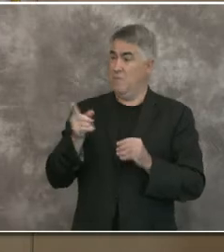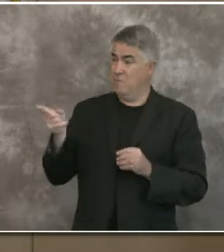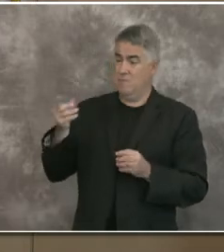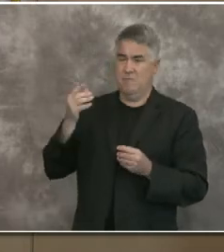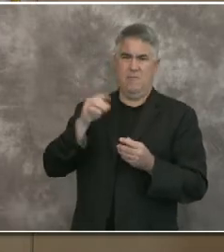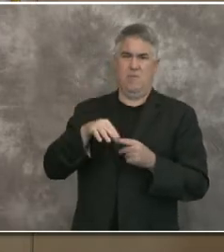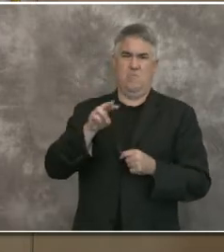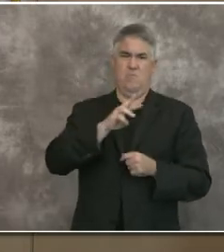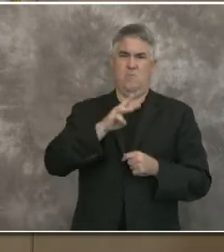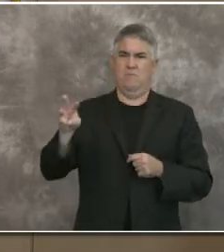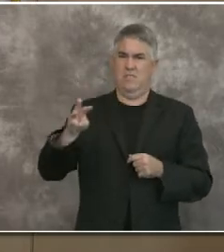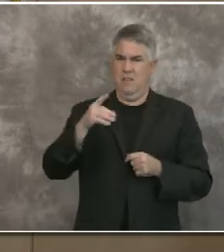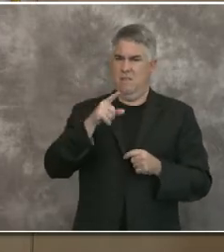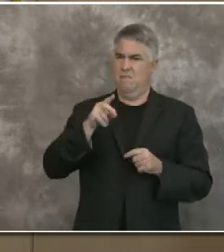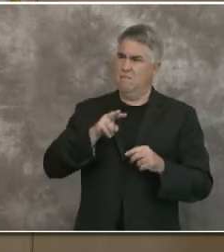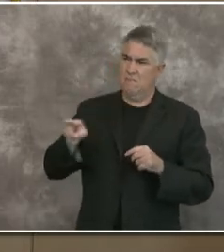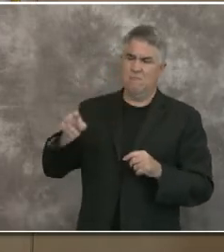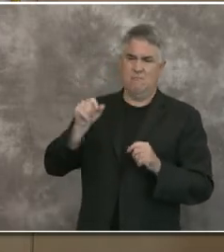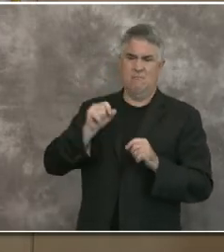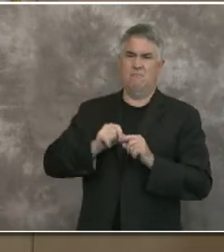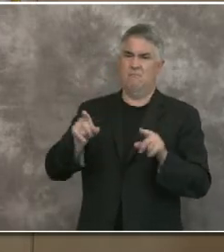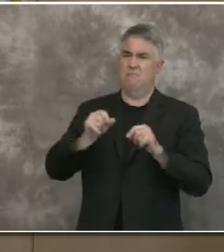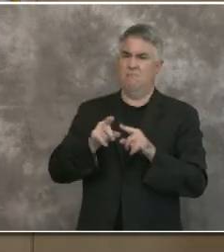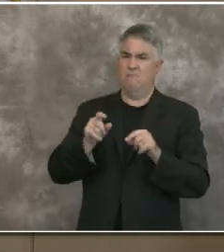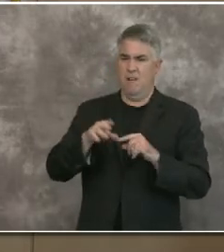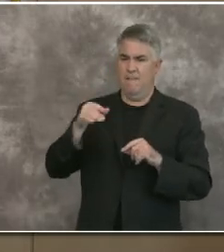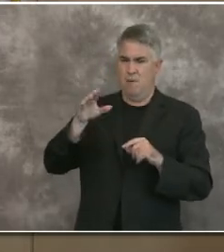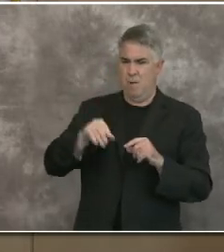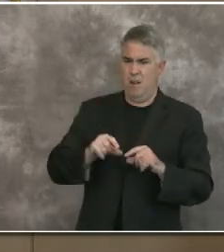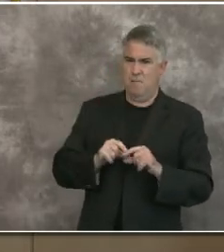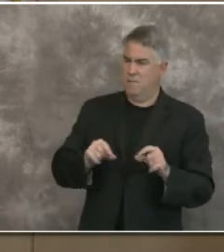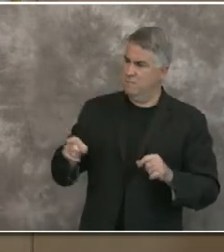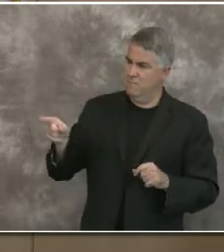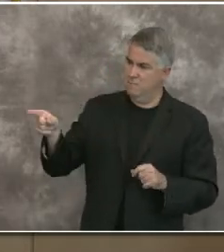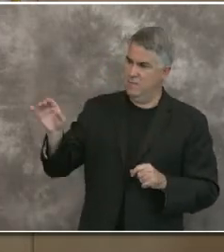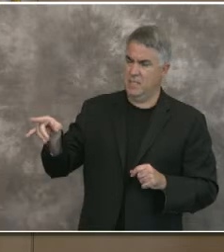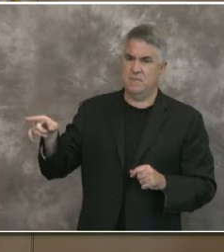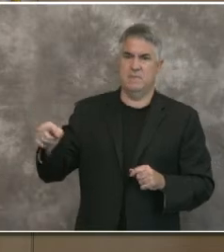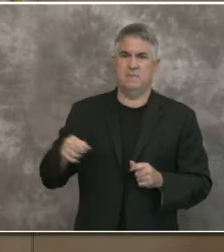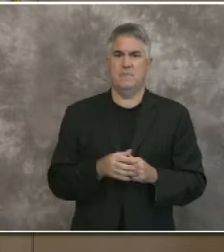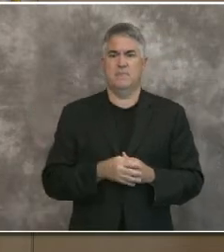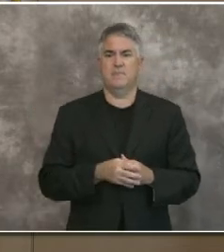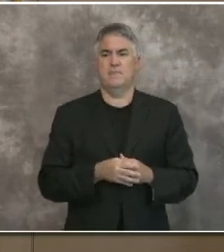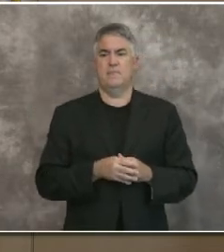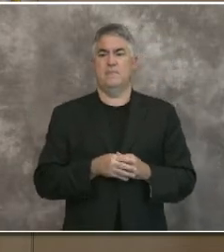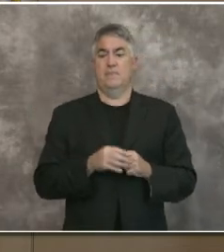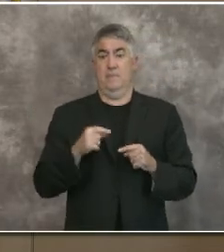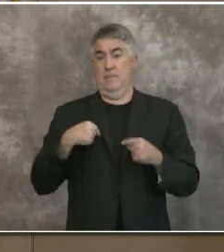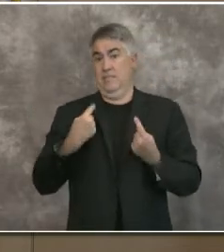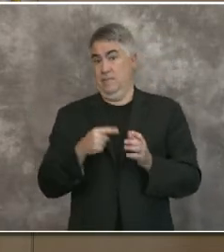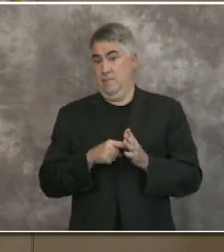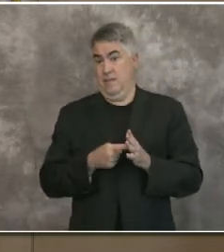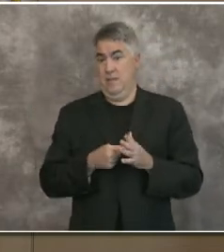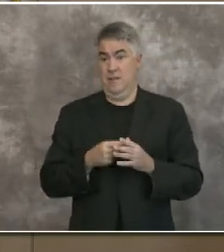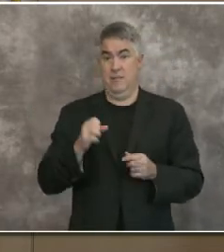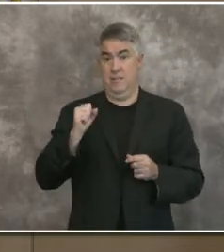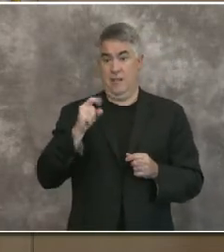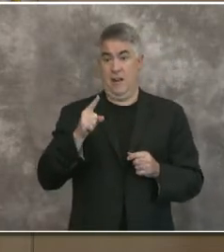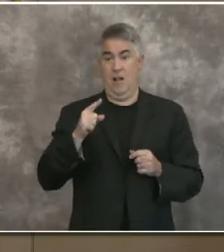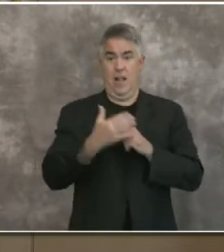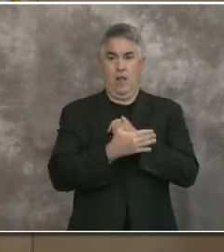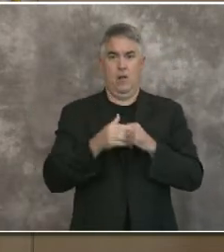most of our slides and in the sign in front of me. And since the beginning of the COVID-19 pandemic in San Diego County, there have